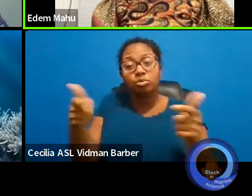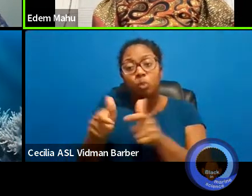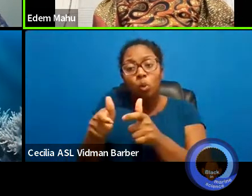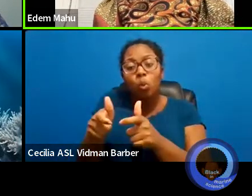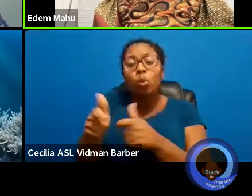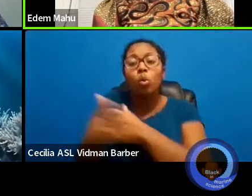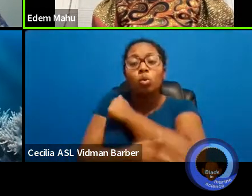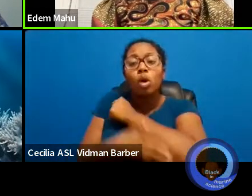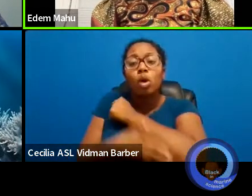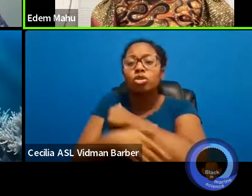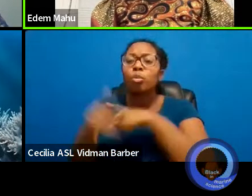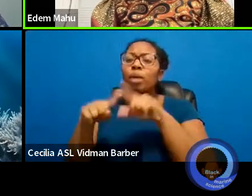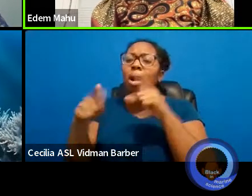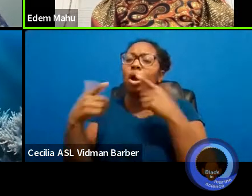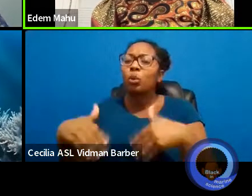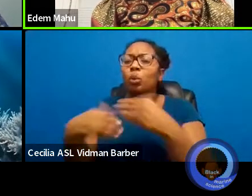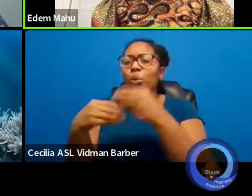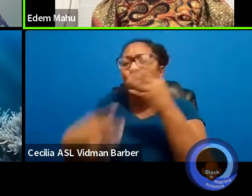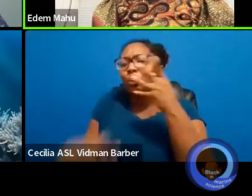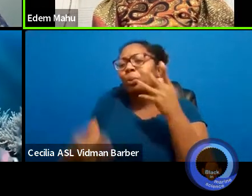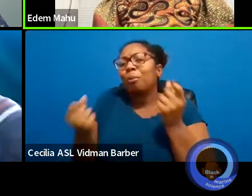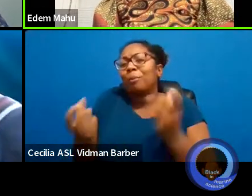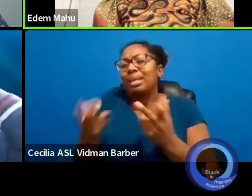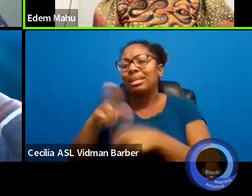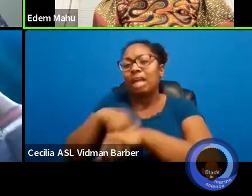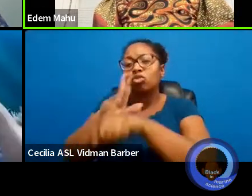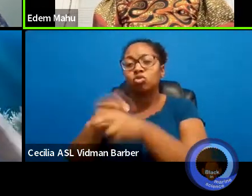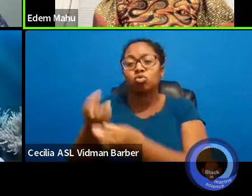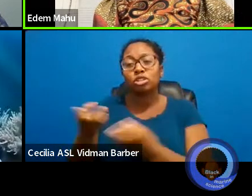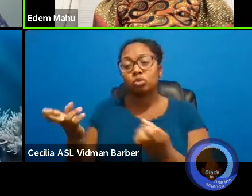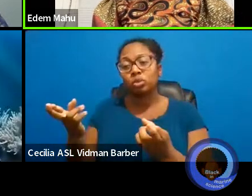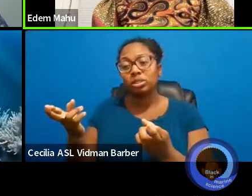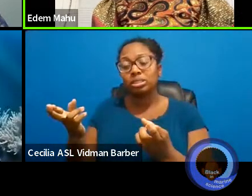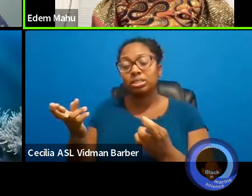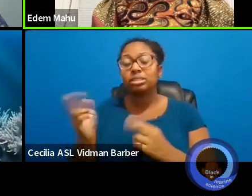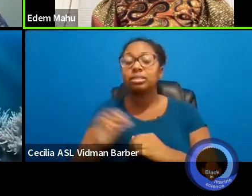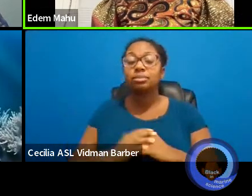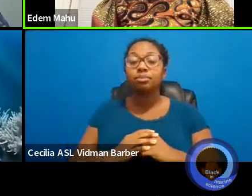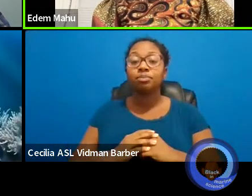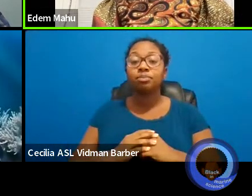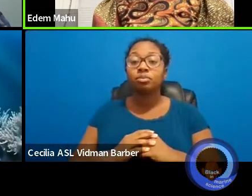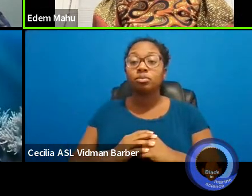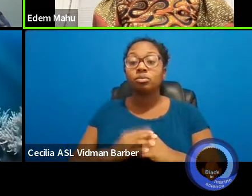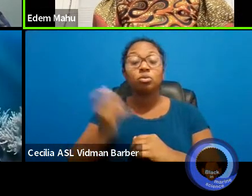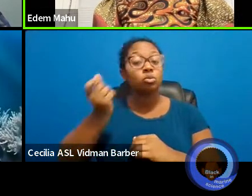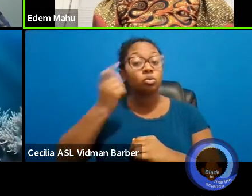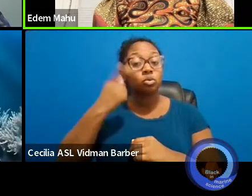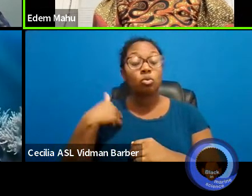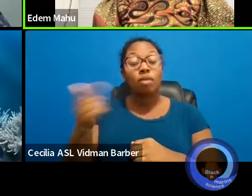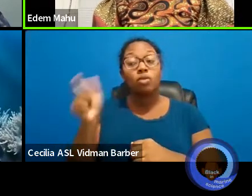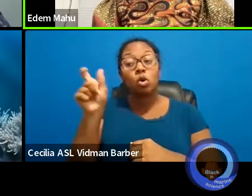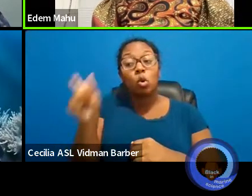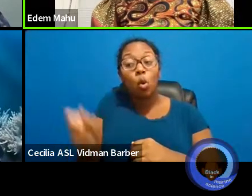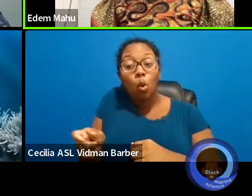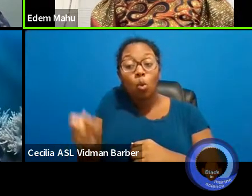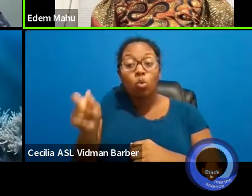blessed with so many natural resources. We have a coastline that is